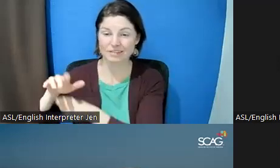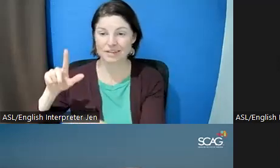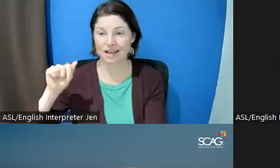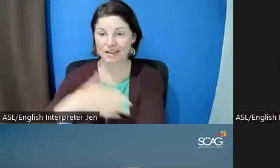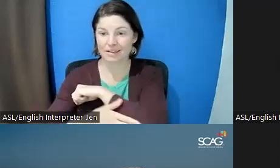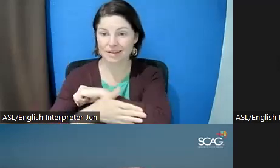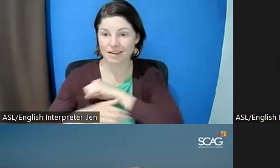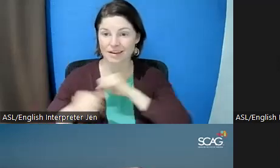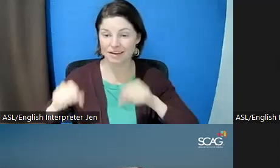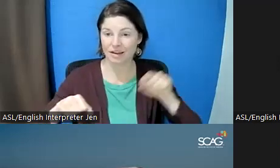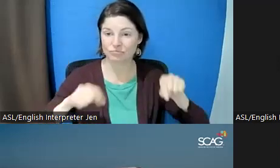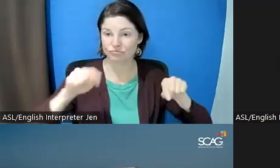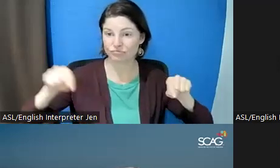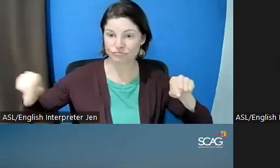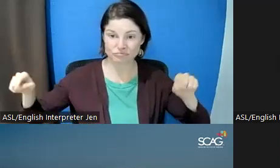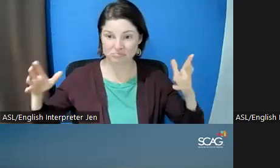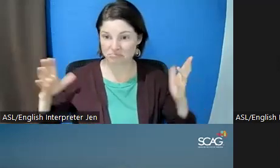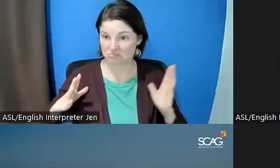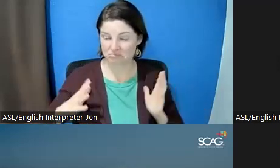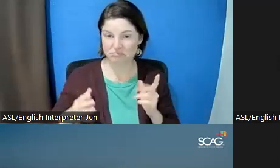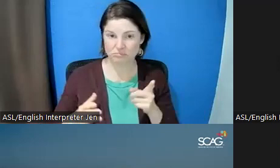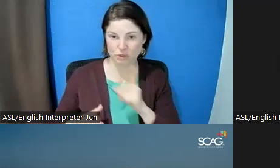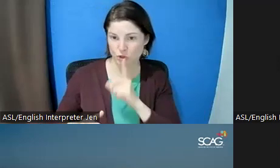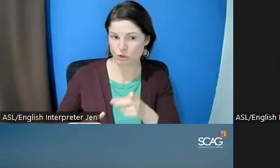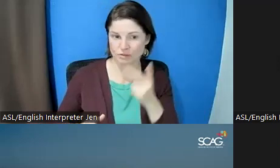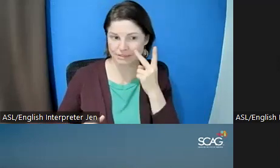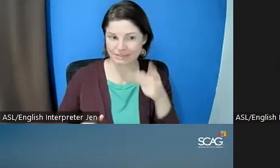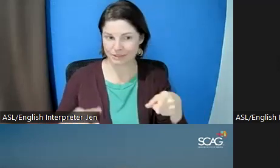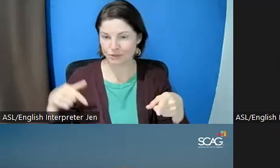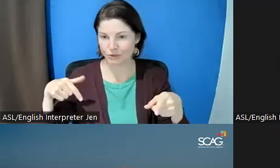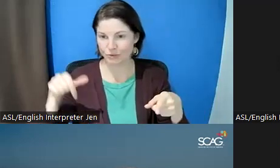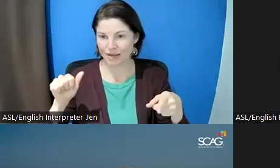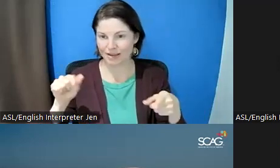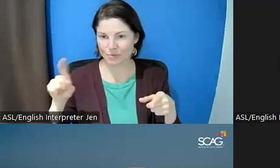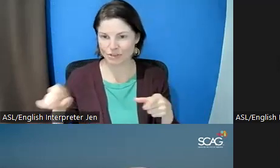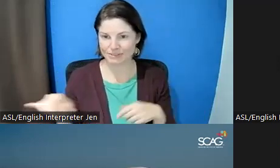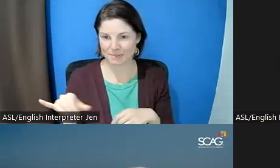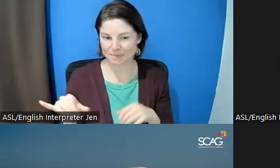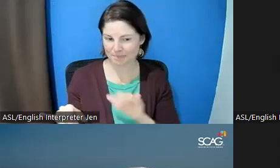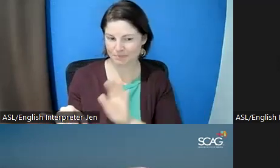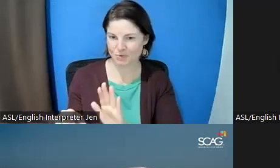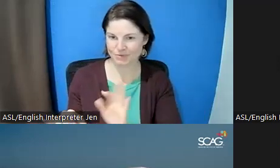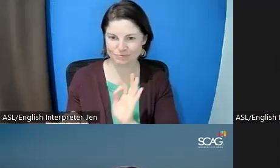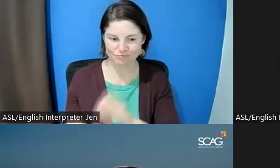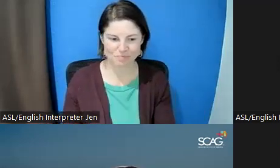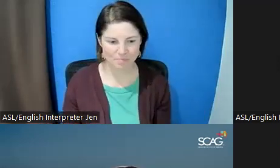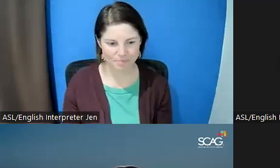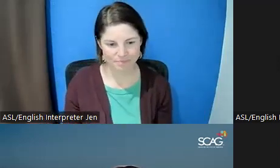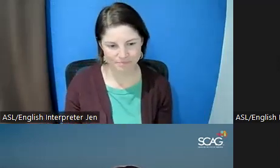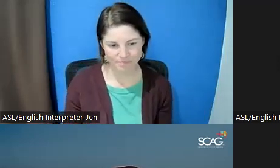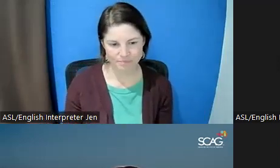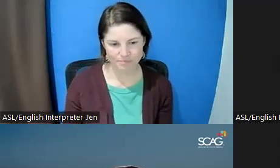Yes, Genevieve, I see your question in the Q&A as well. Thank you for voicing that. So the community